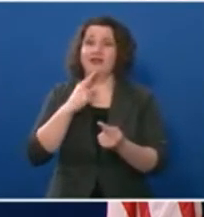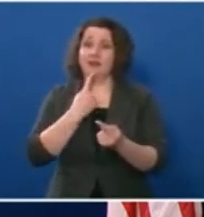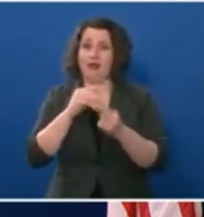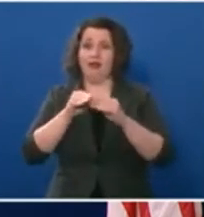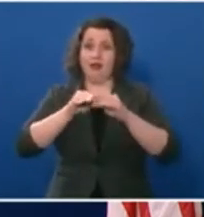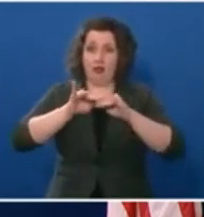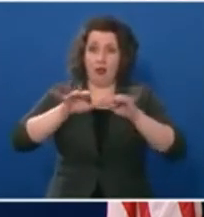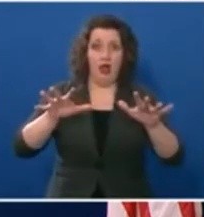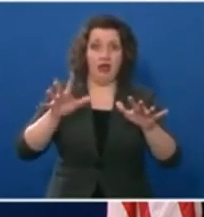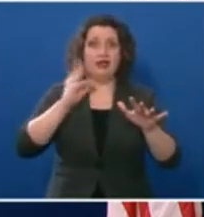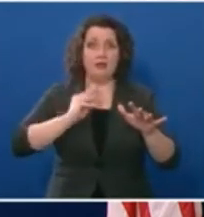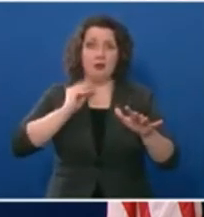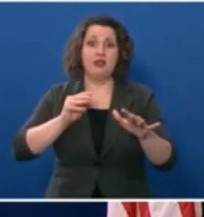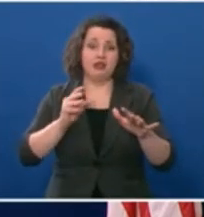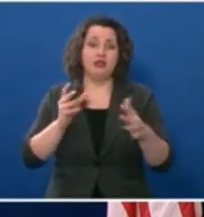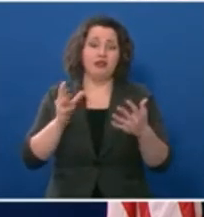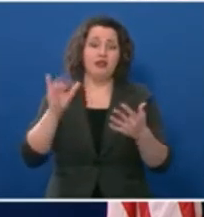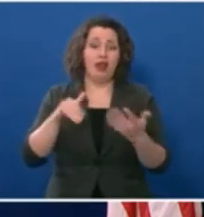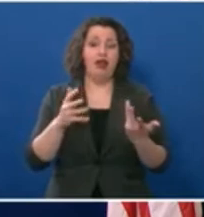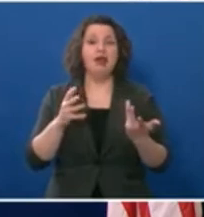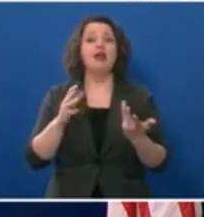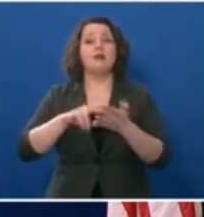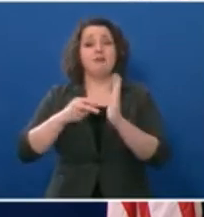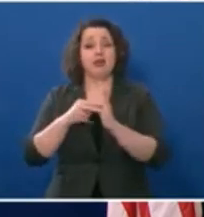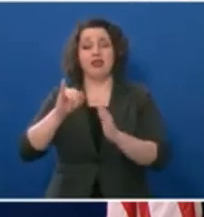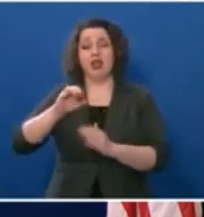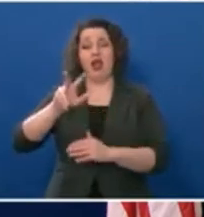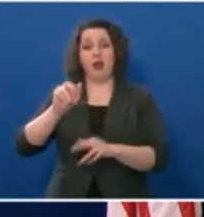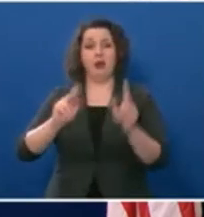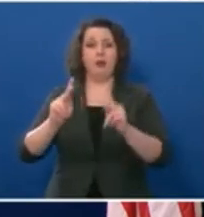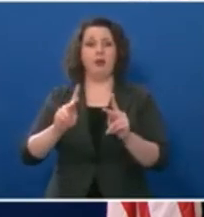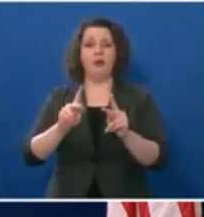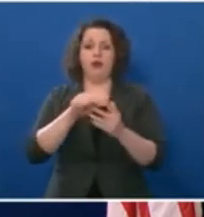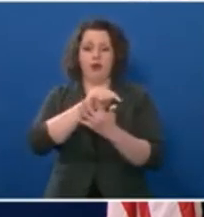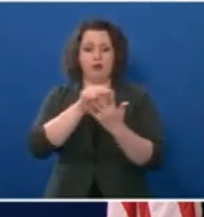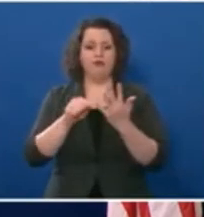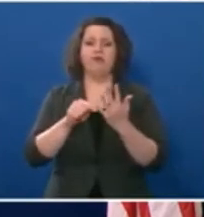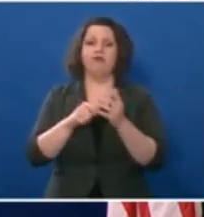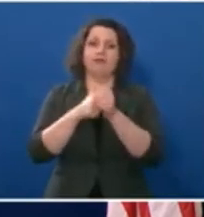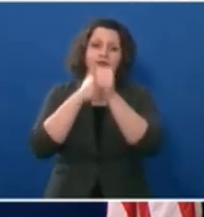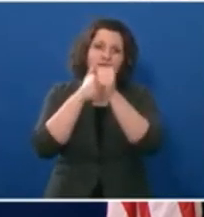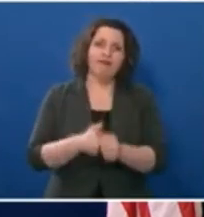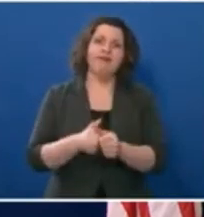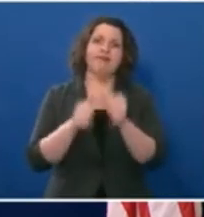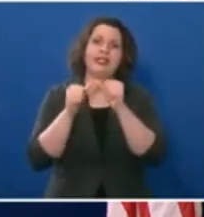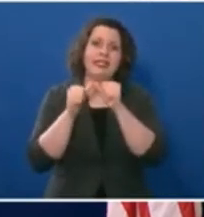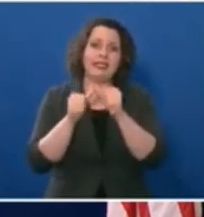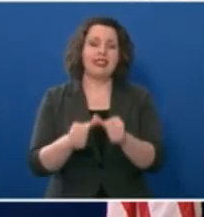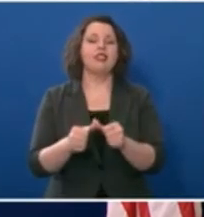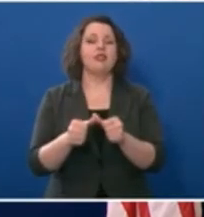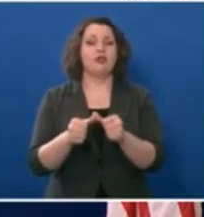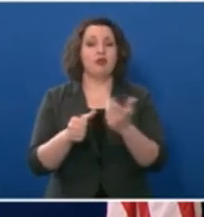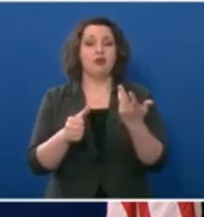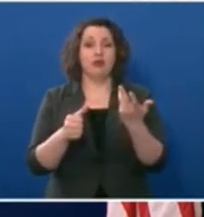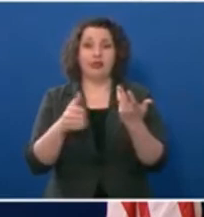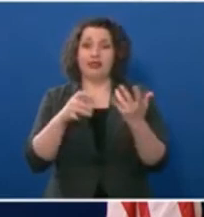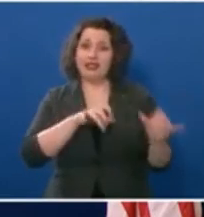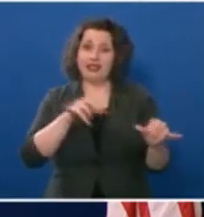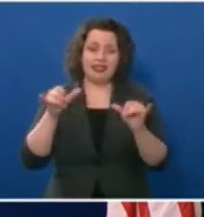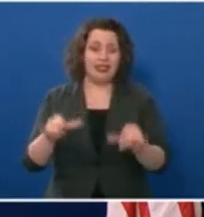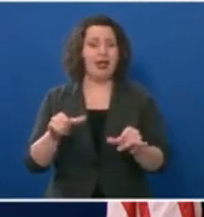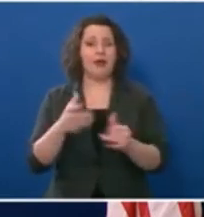substantial spread, which means that Iowans should practice the same requirements and take the same proactive measures that